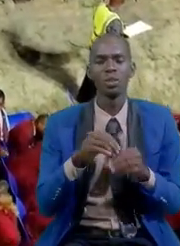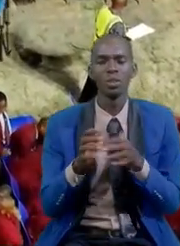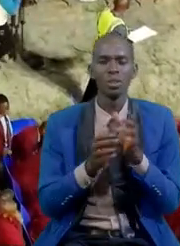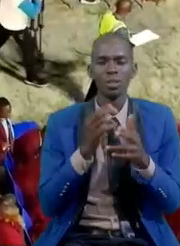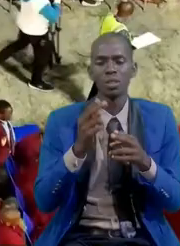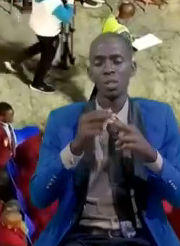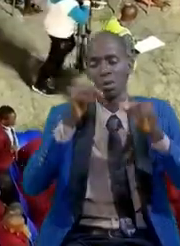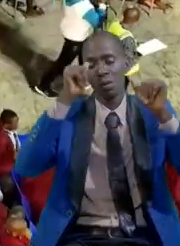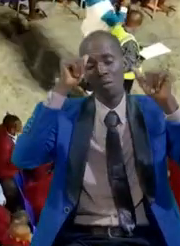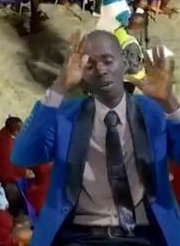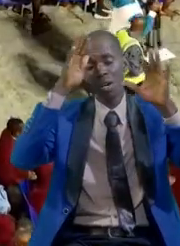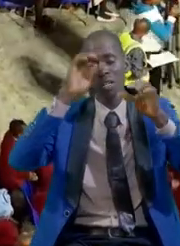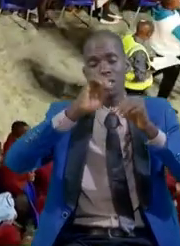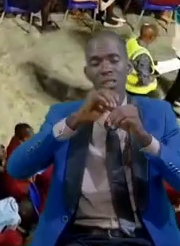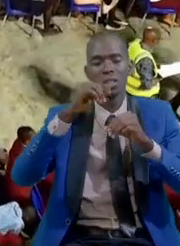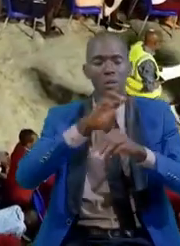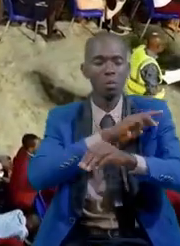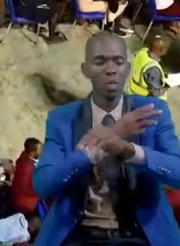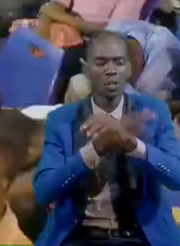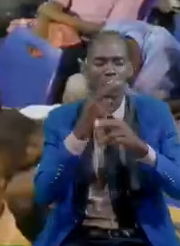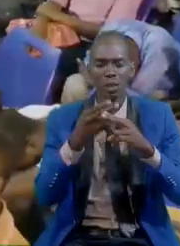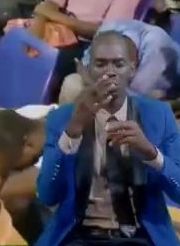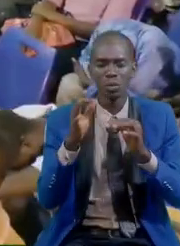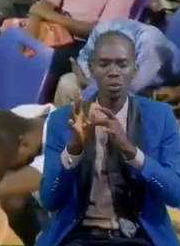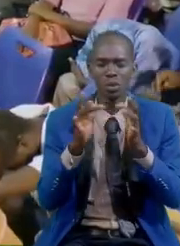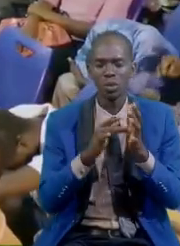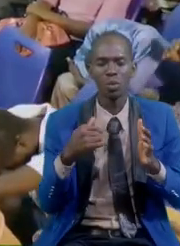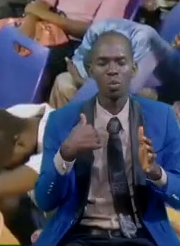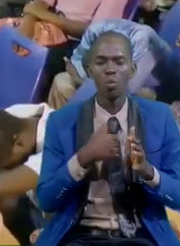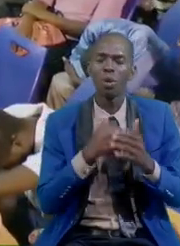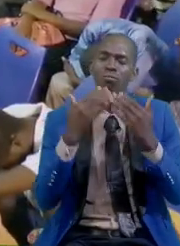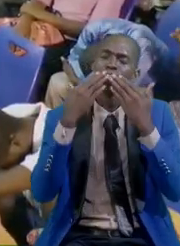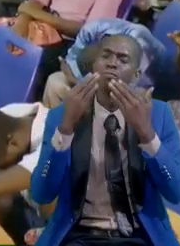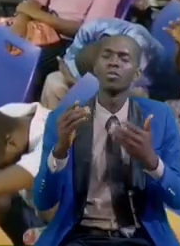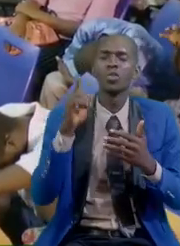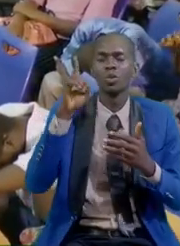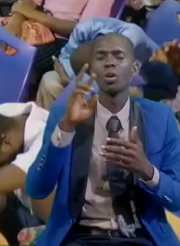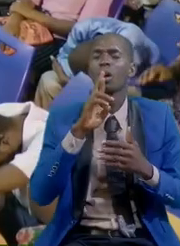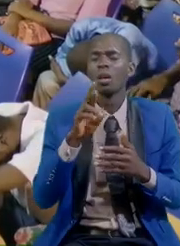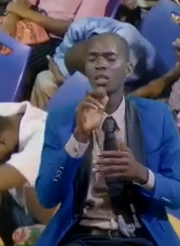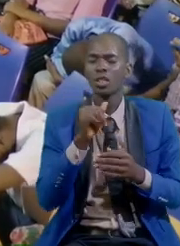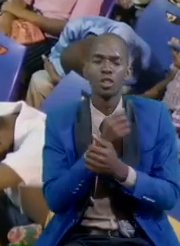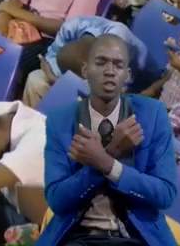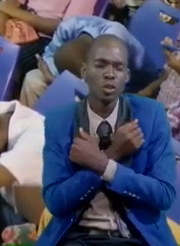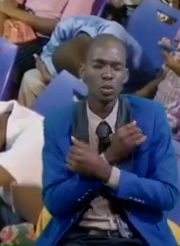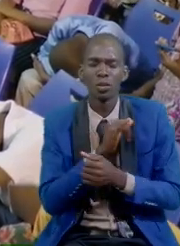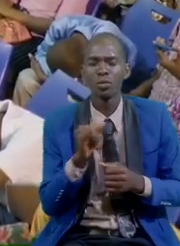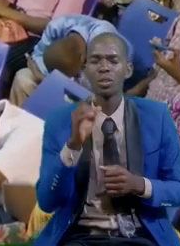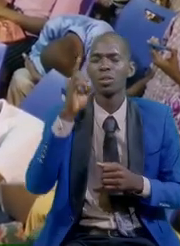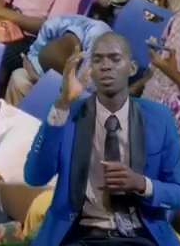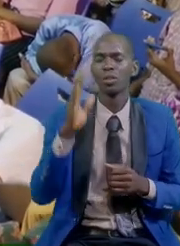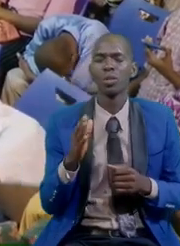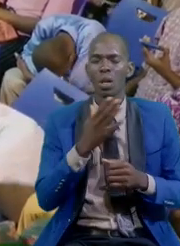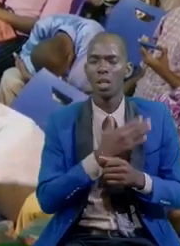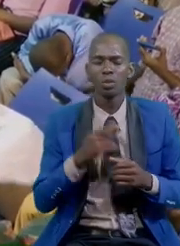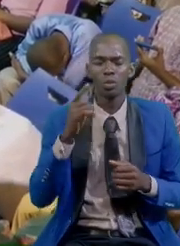the mighty name of Jesus, well, thank you. What a great God you are, a loving God you are, compassionate God you are,